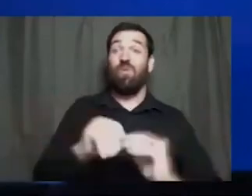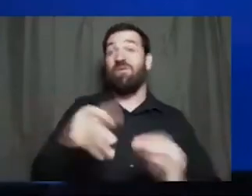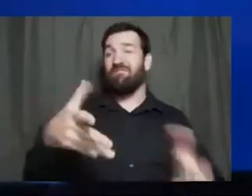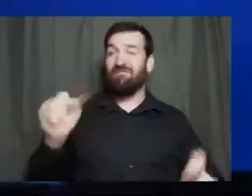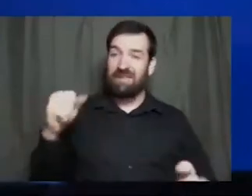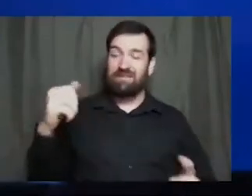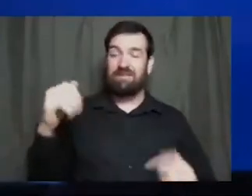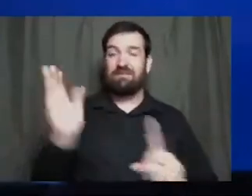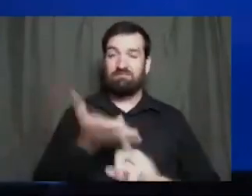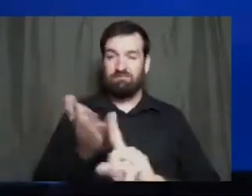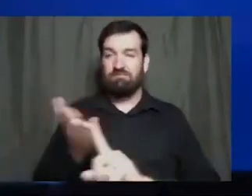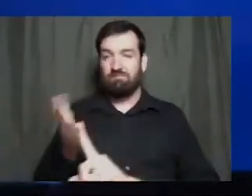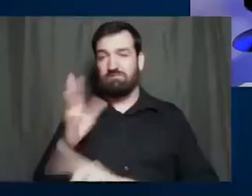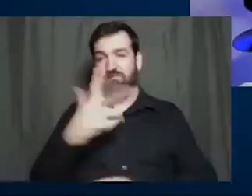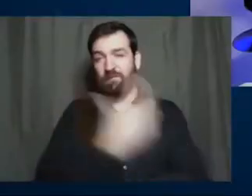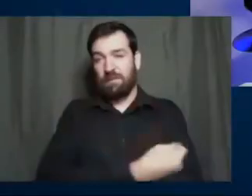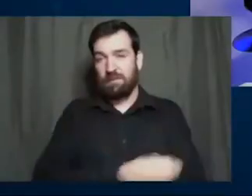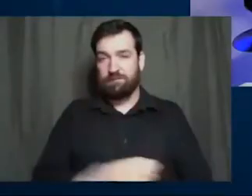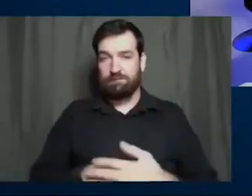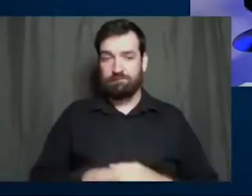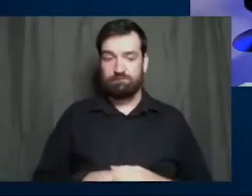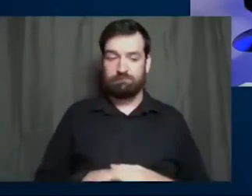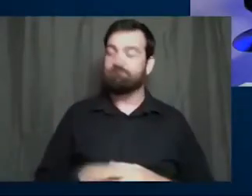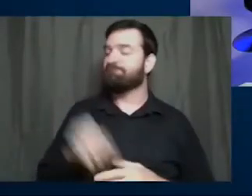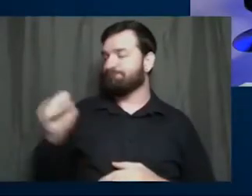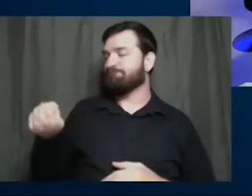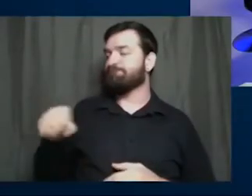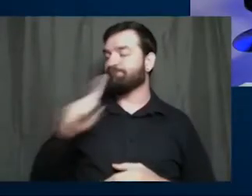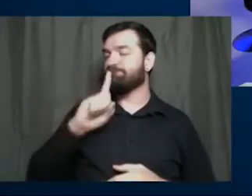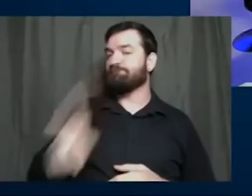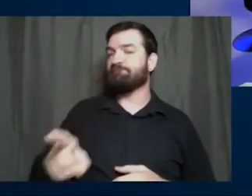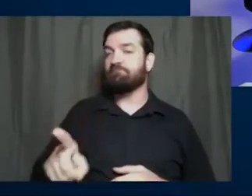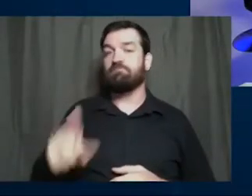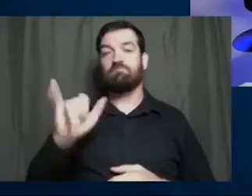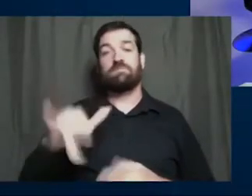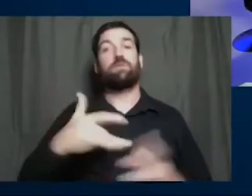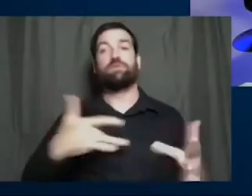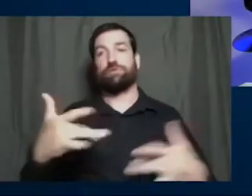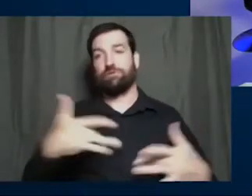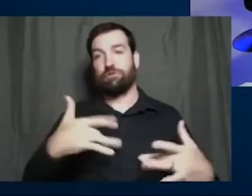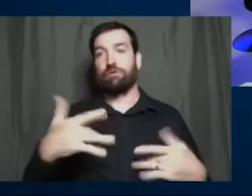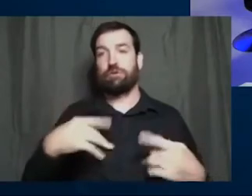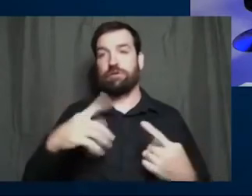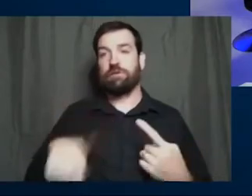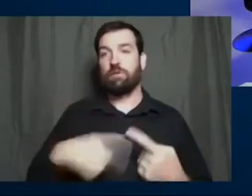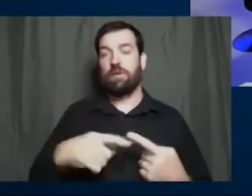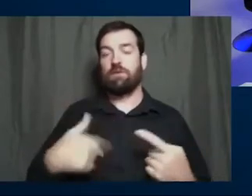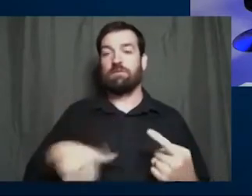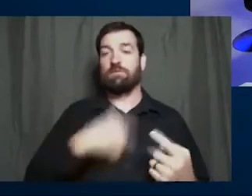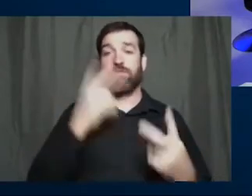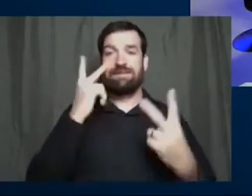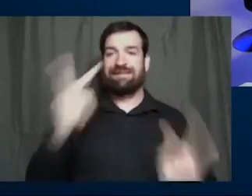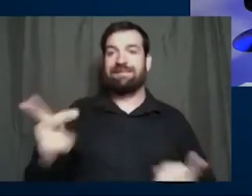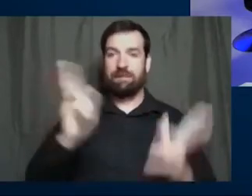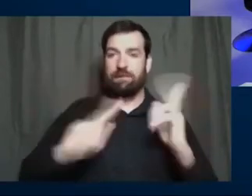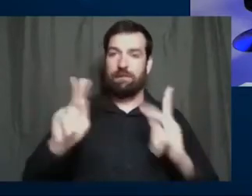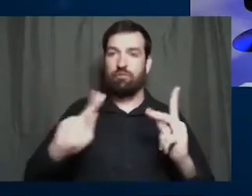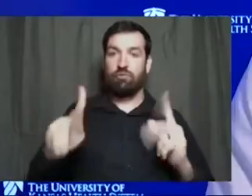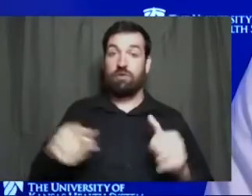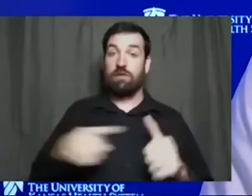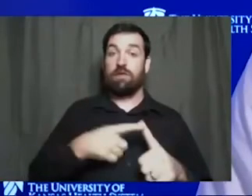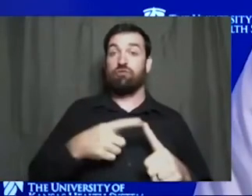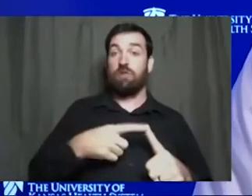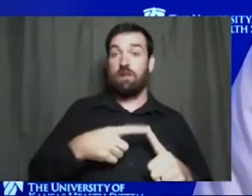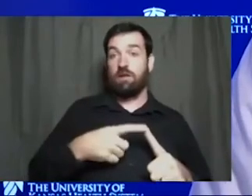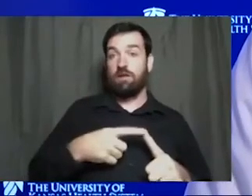right now. Yeah, absolutely. You know, I think that was a concern when we saw people initially getting the